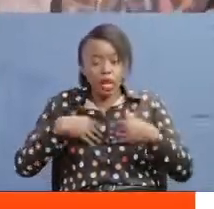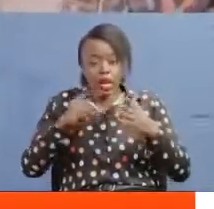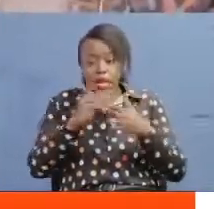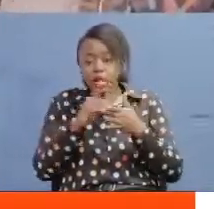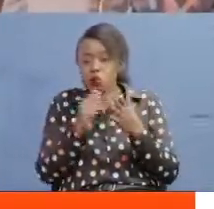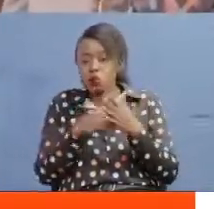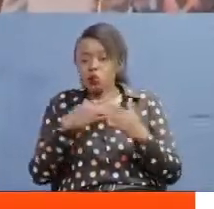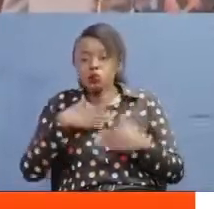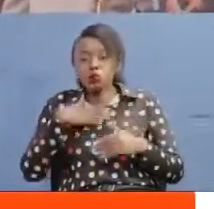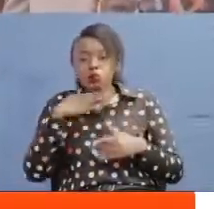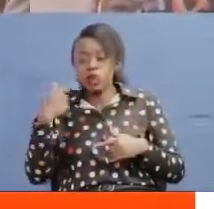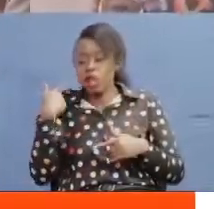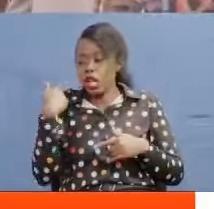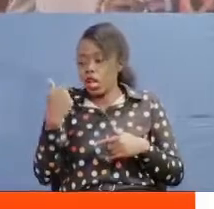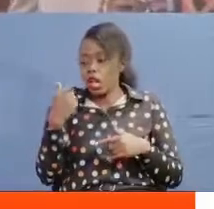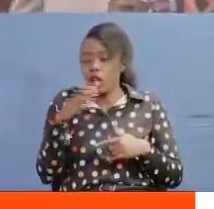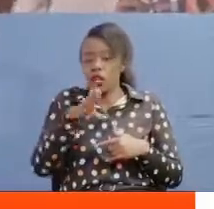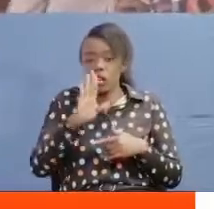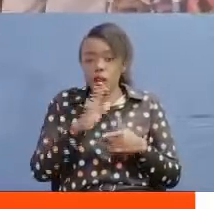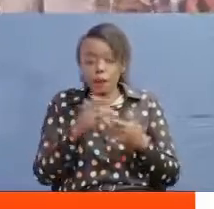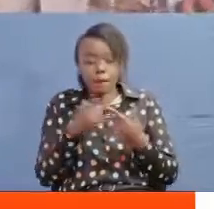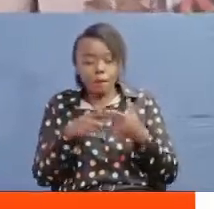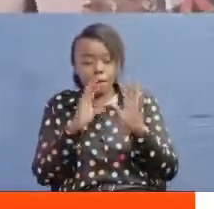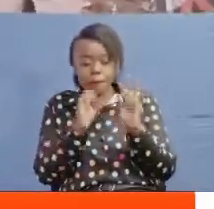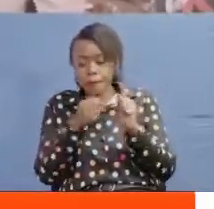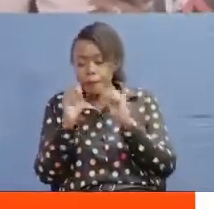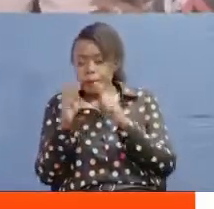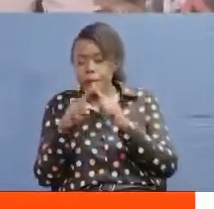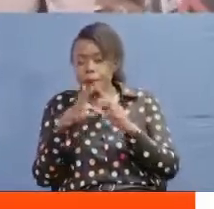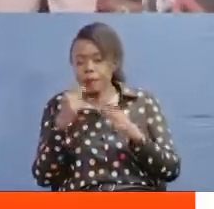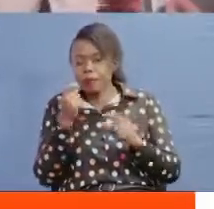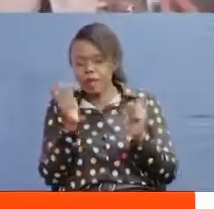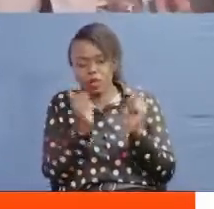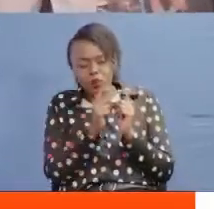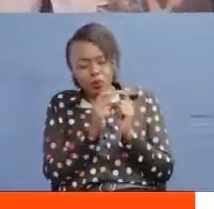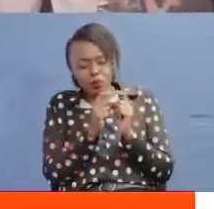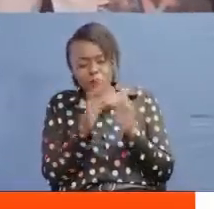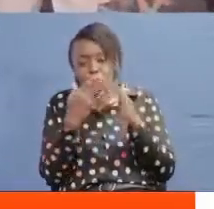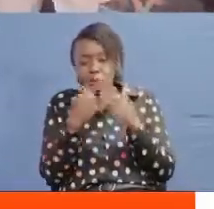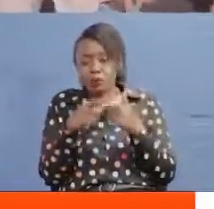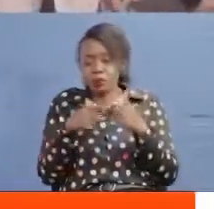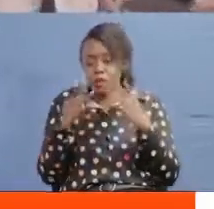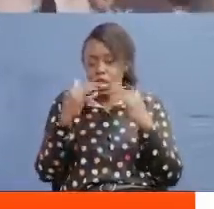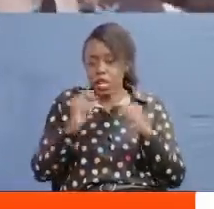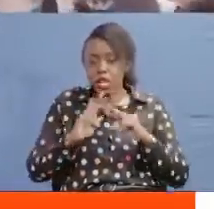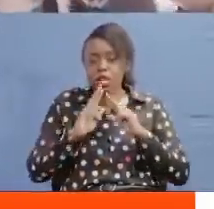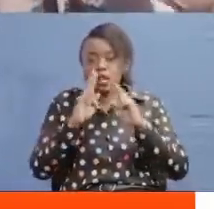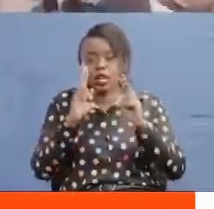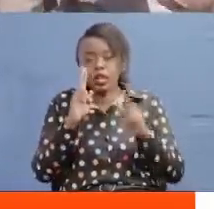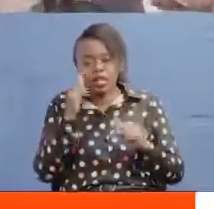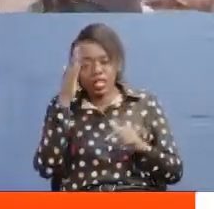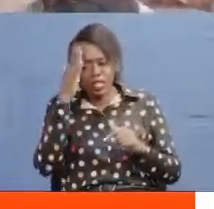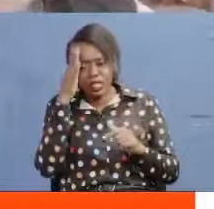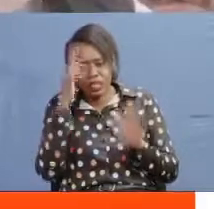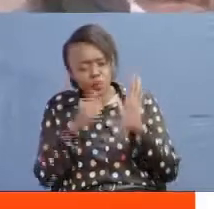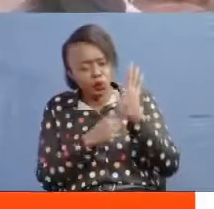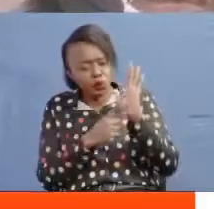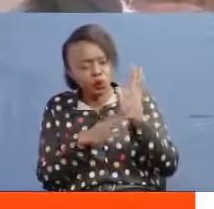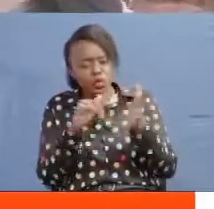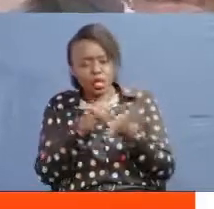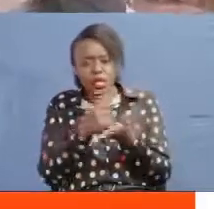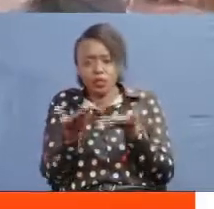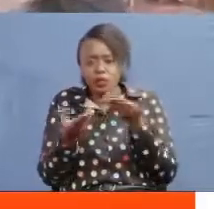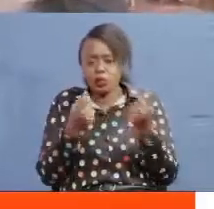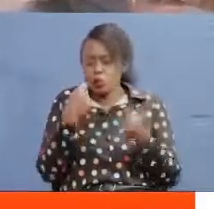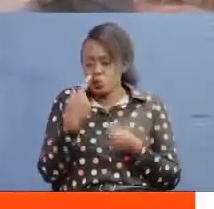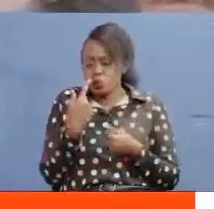in their numbers, but the farmers are suspecting poisoning. Residents report noticing symptoms that of foaming in the